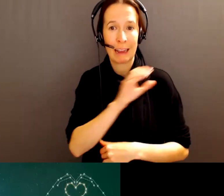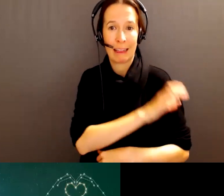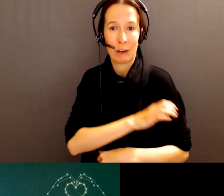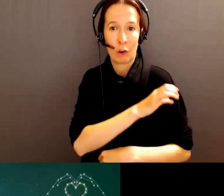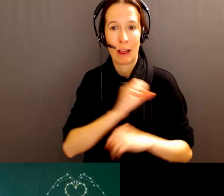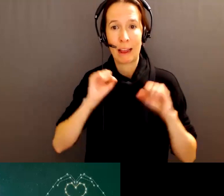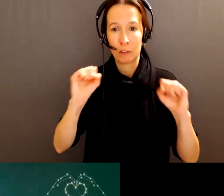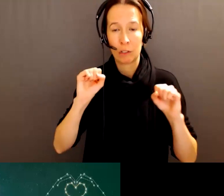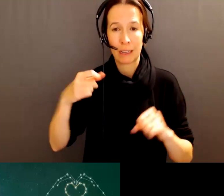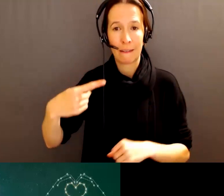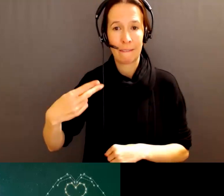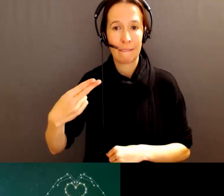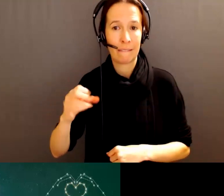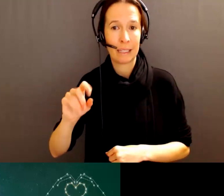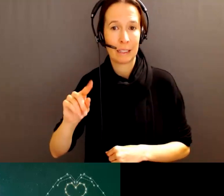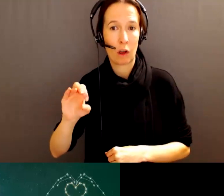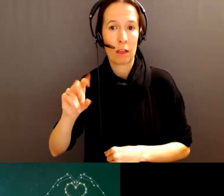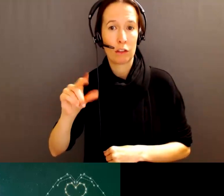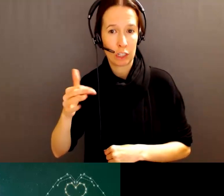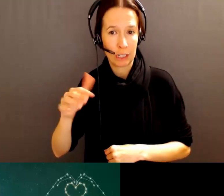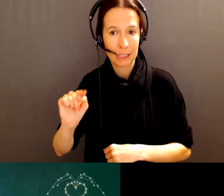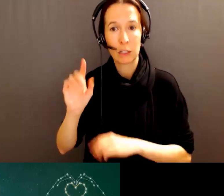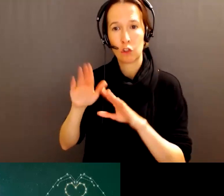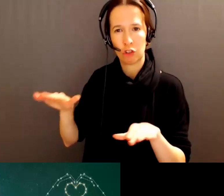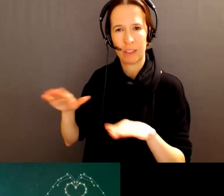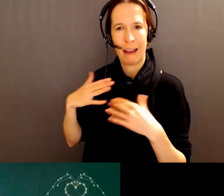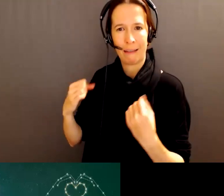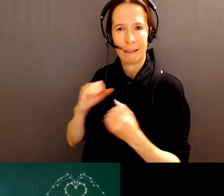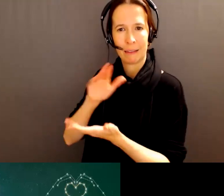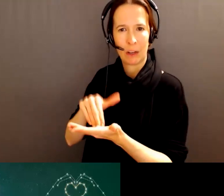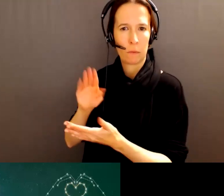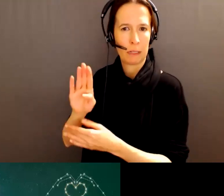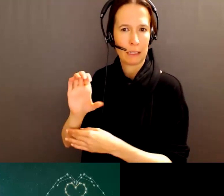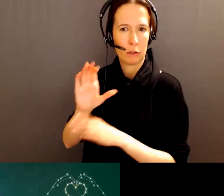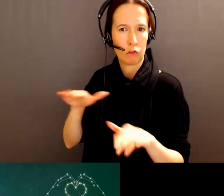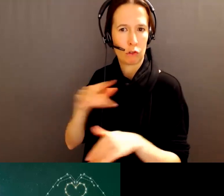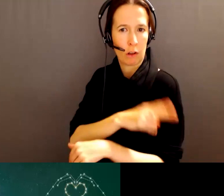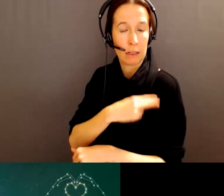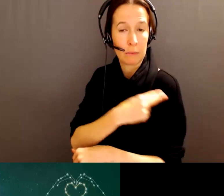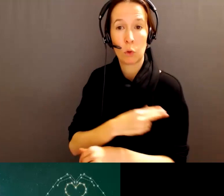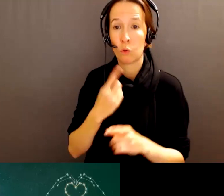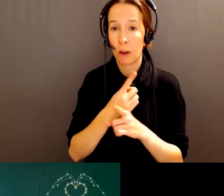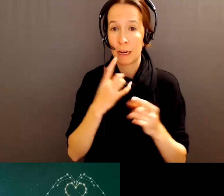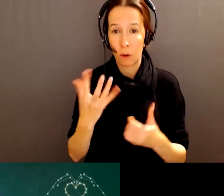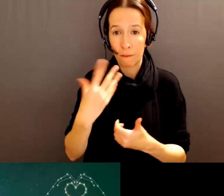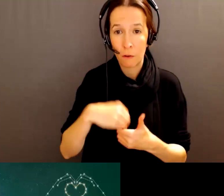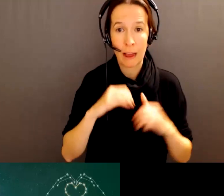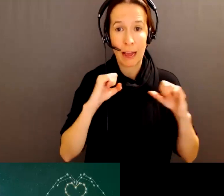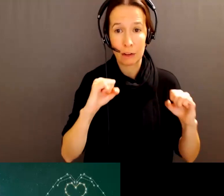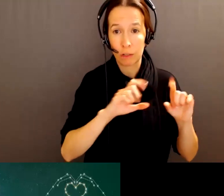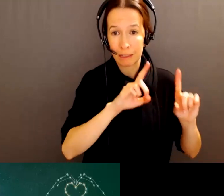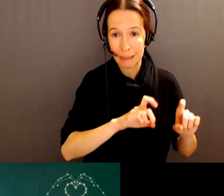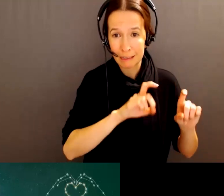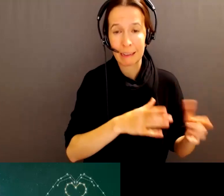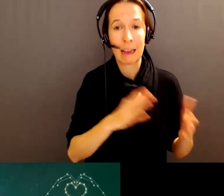the Children's Health Center at BC Children's Hospital. Clinically, she is involved in exercise testing, exercise